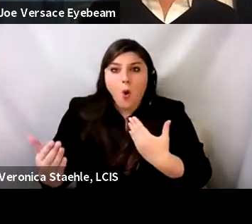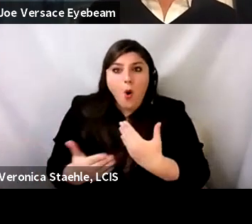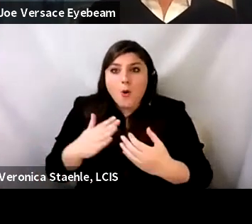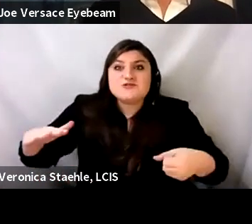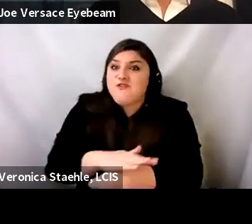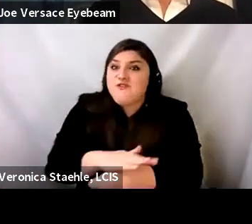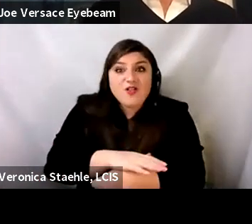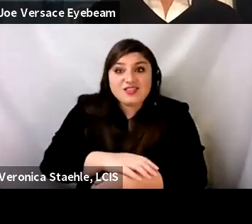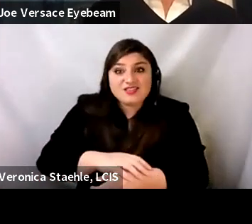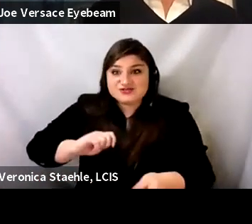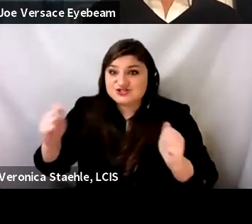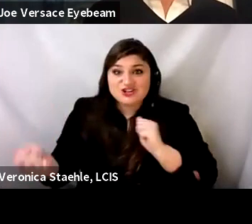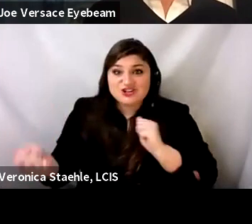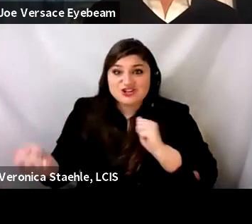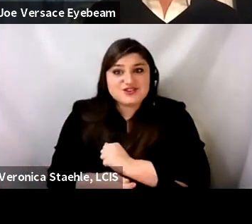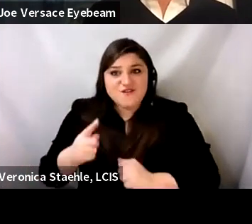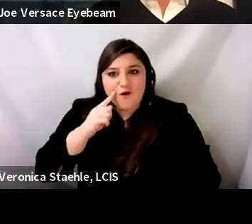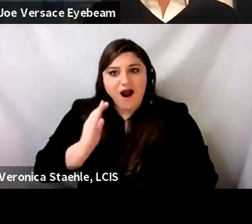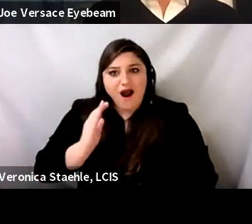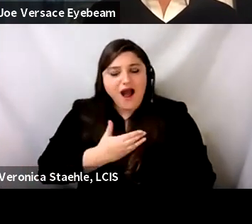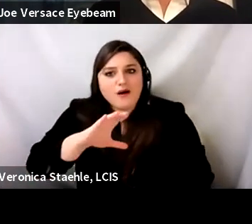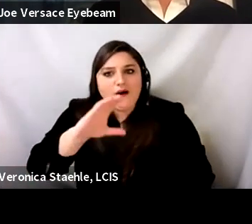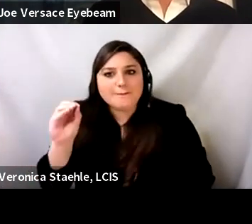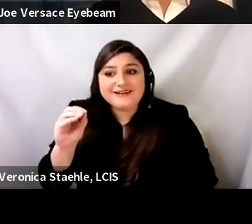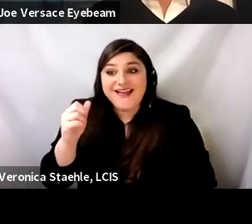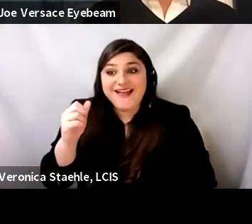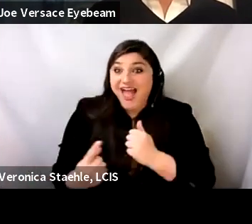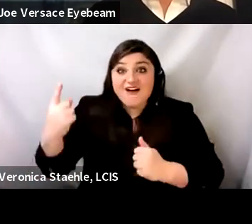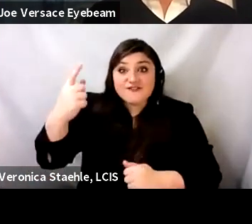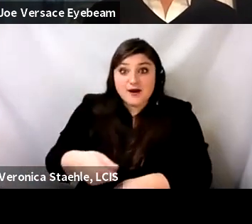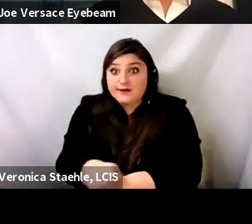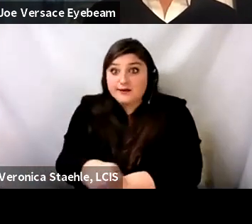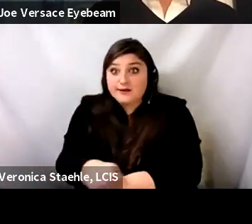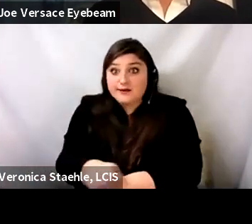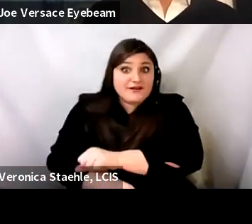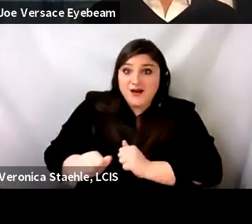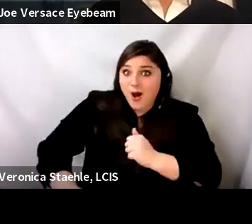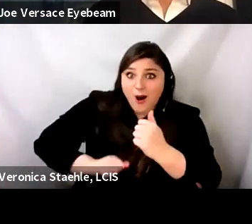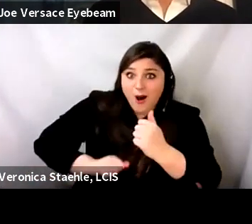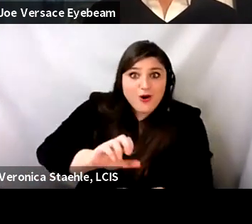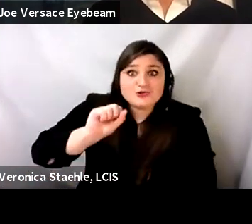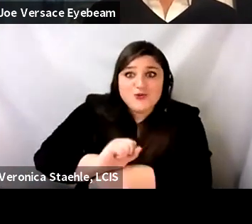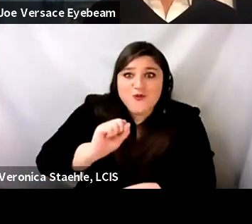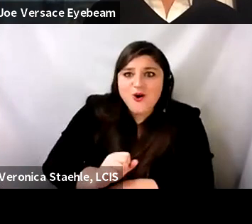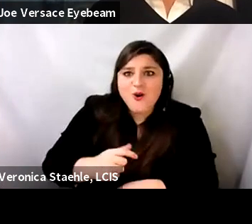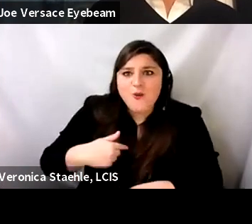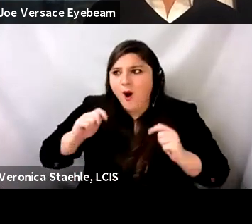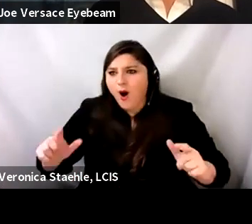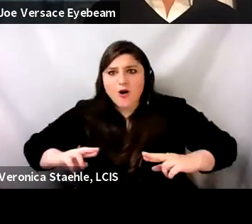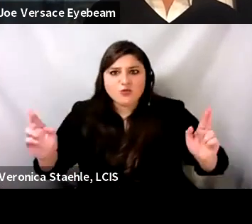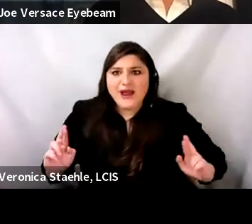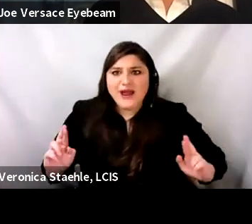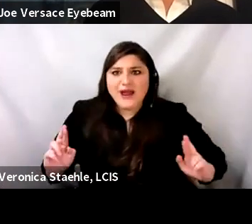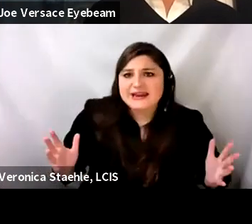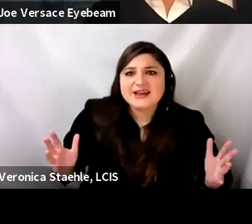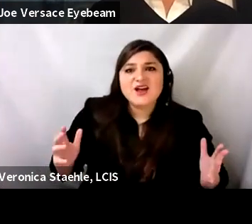deck situation. It was very much a here's 100 different ways this could unfold. How do we thread the needle to